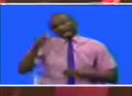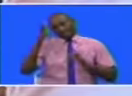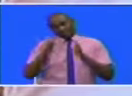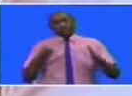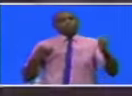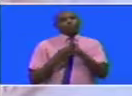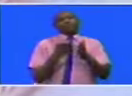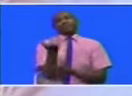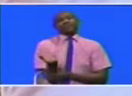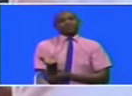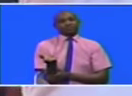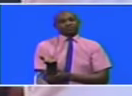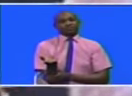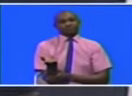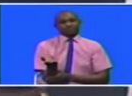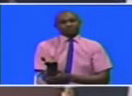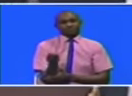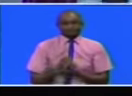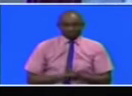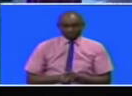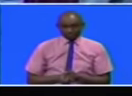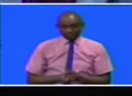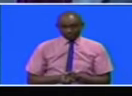KANU politician at his Maziwa farm.